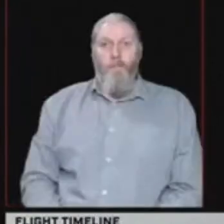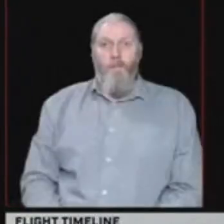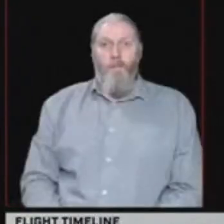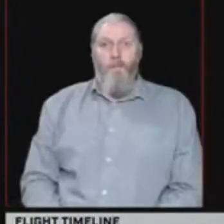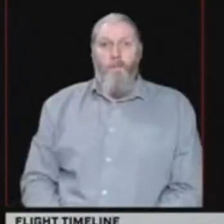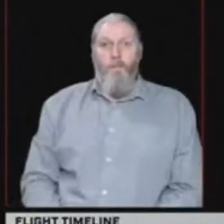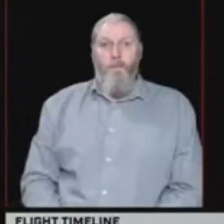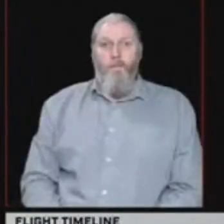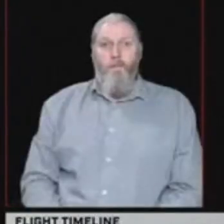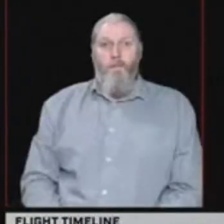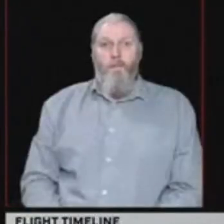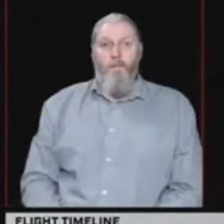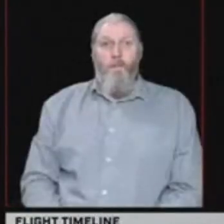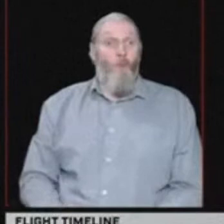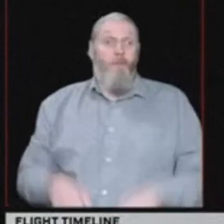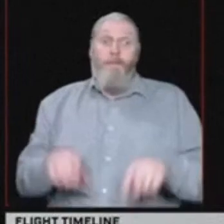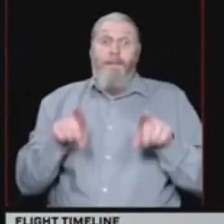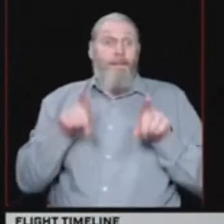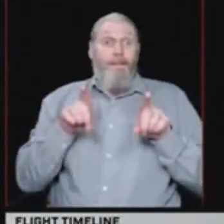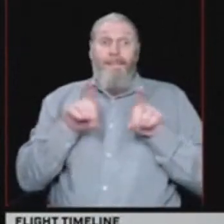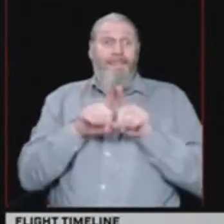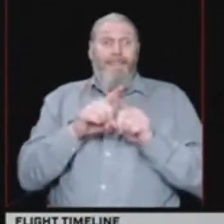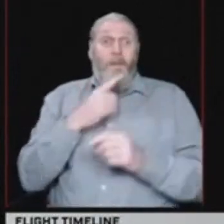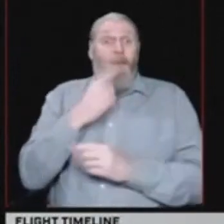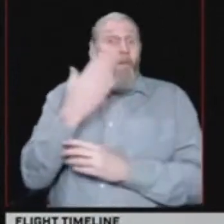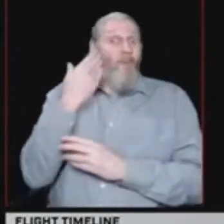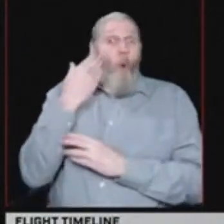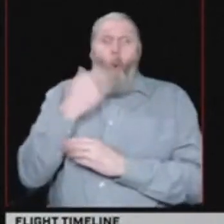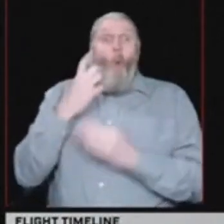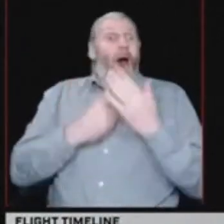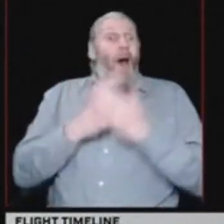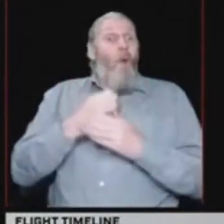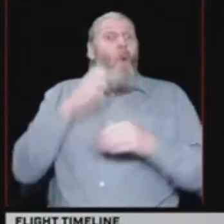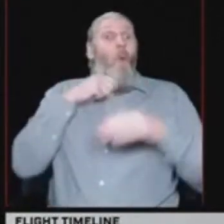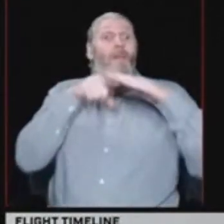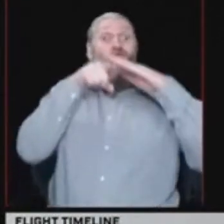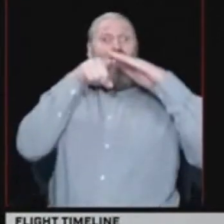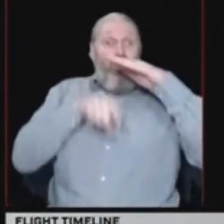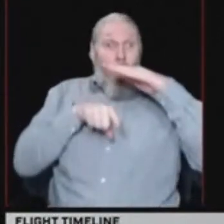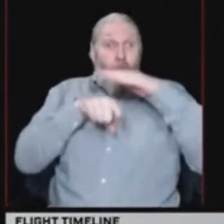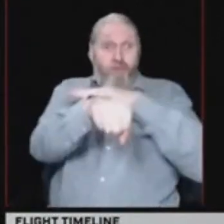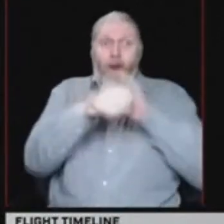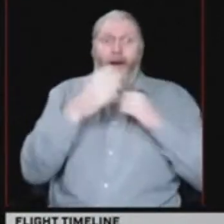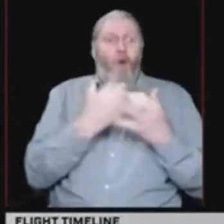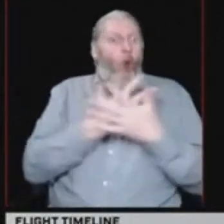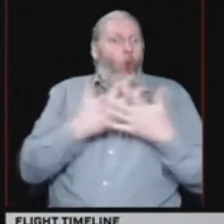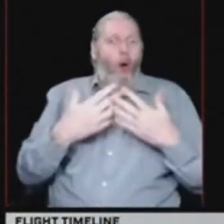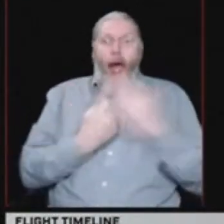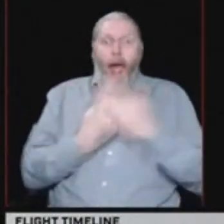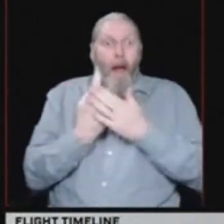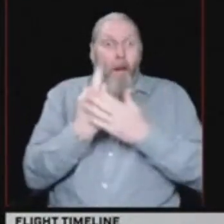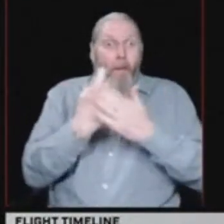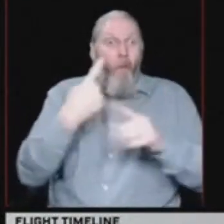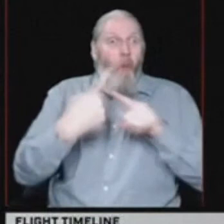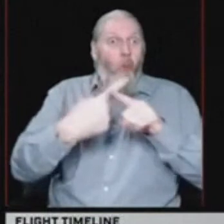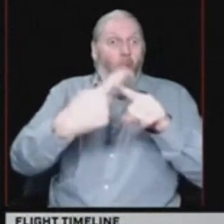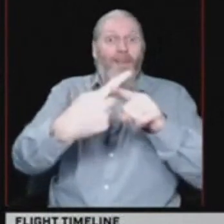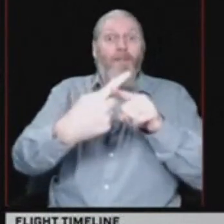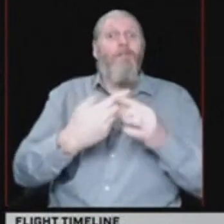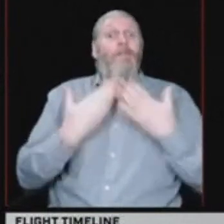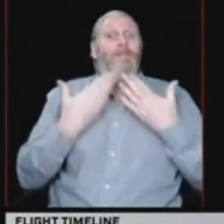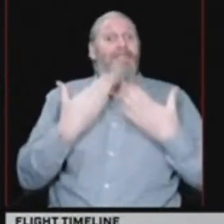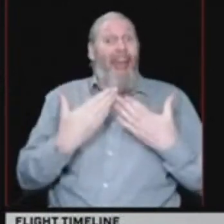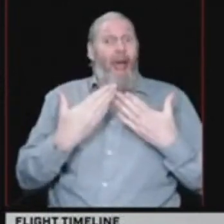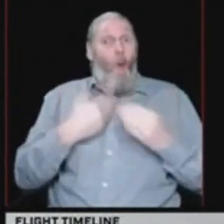Like I had said before, a lot happens very quickly after drop. You can see here that we're actually getting towards the end of